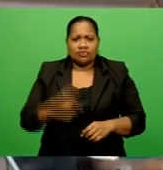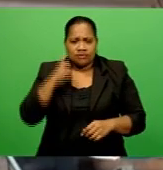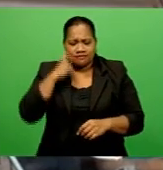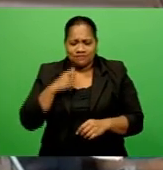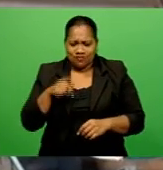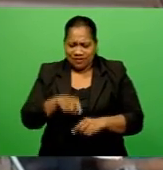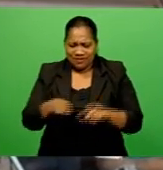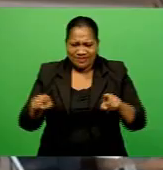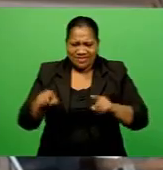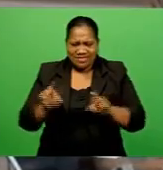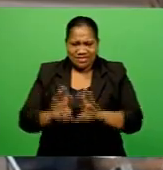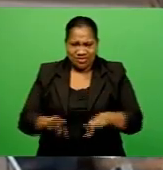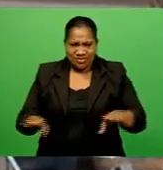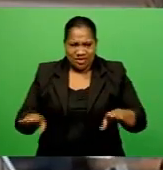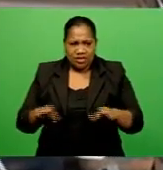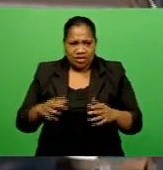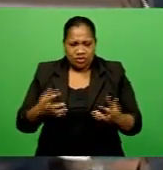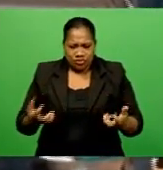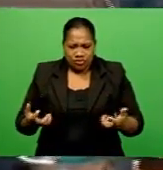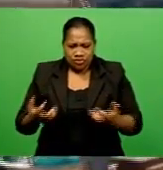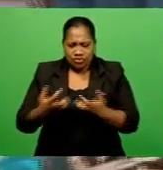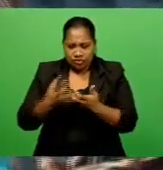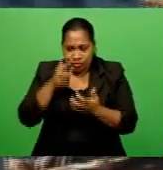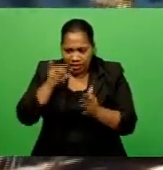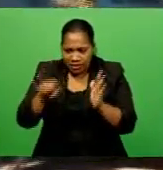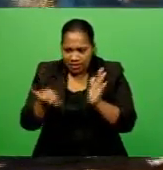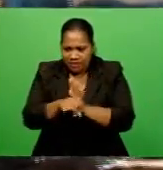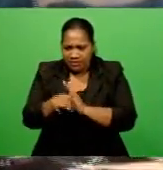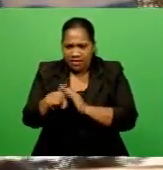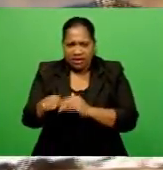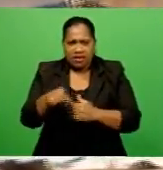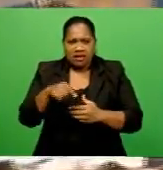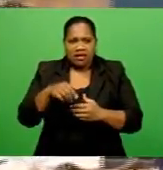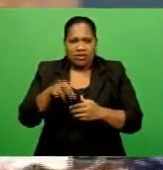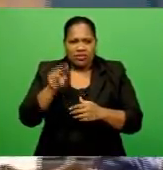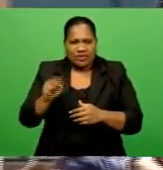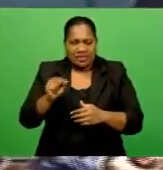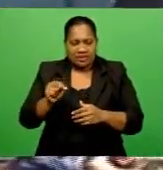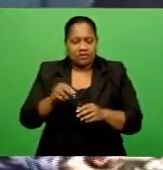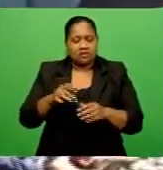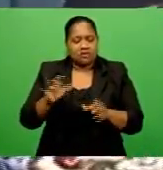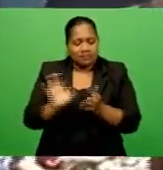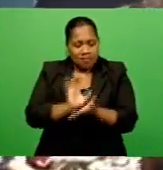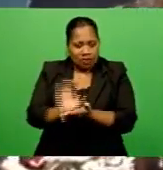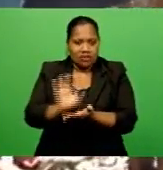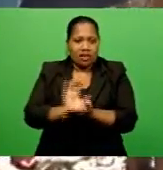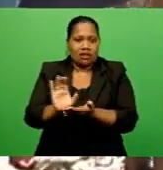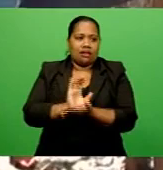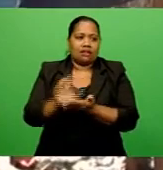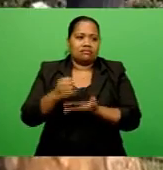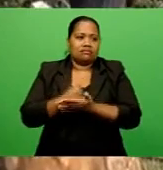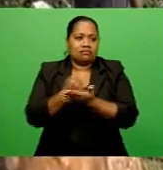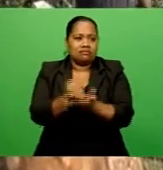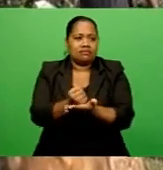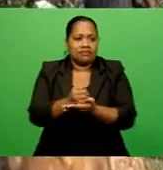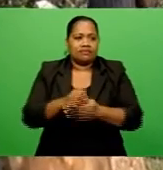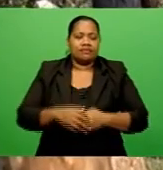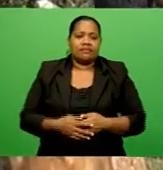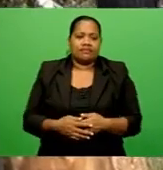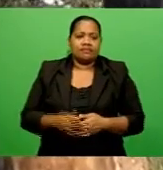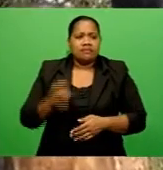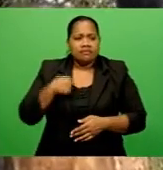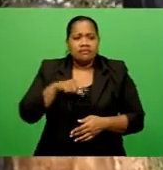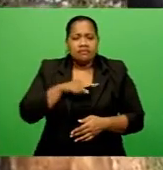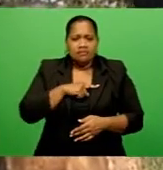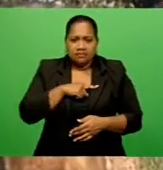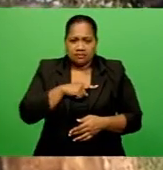those children who have been identified as needing long-term counseling support. We have actually identified an increase in the need